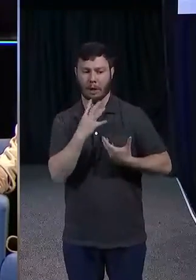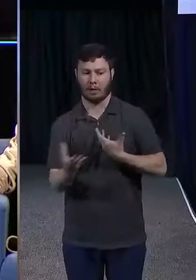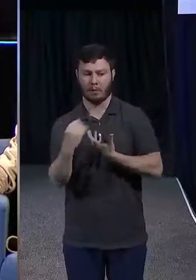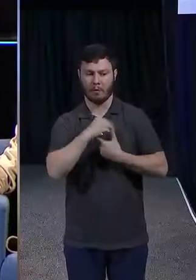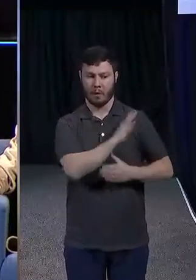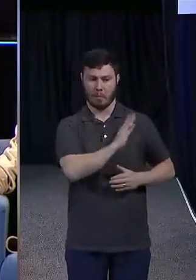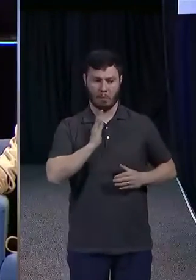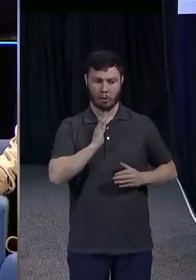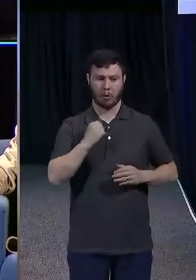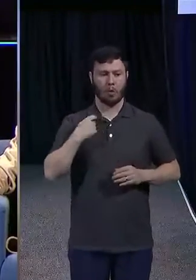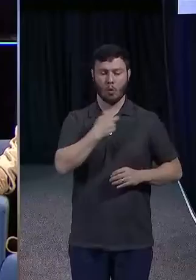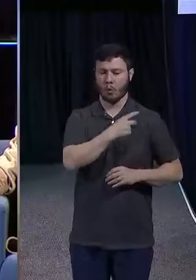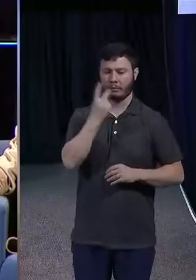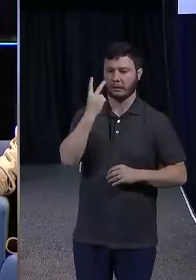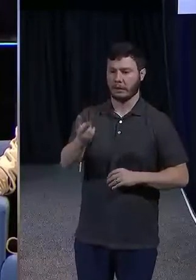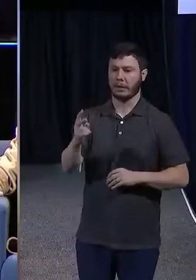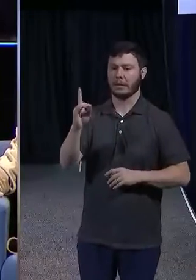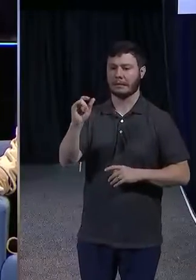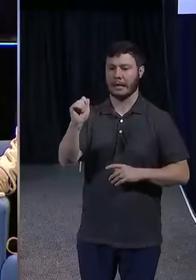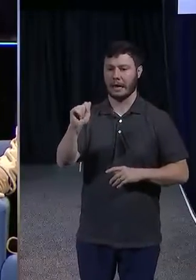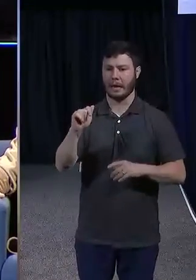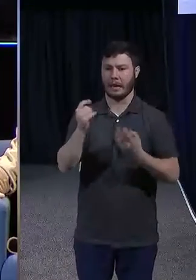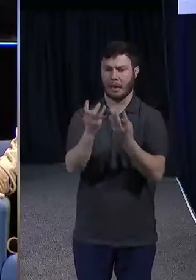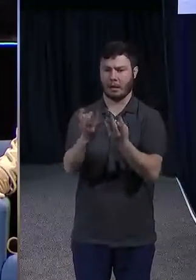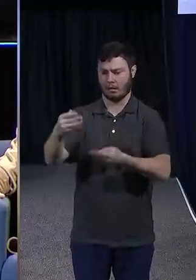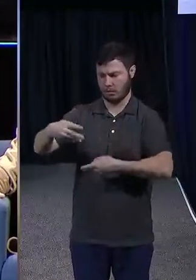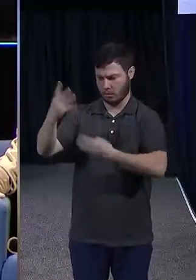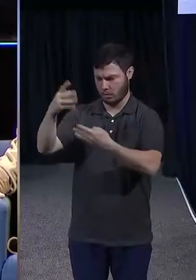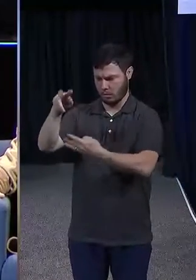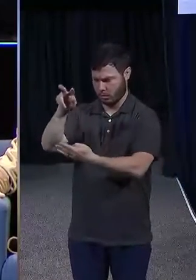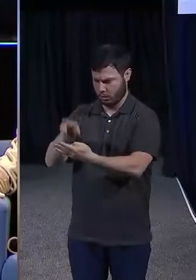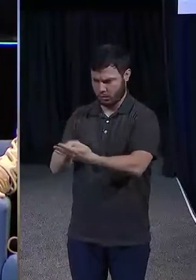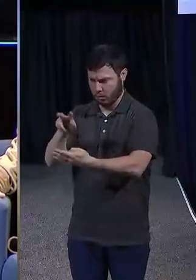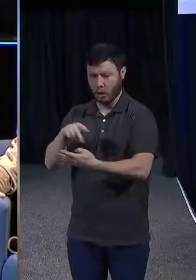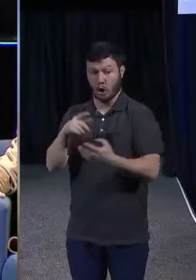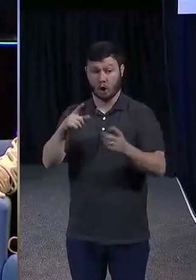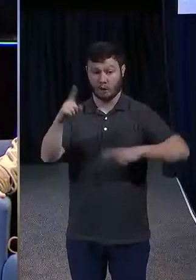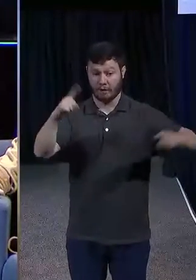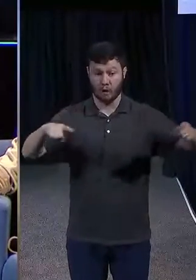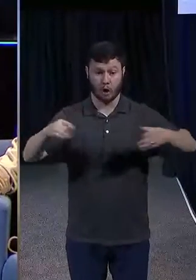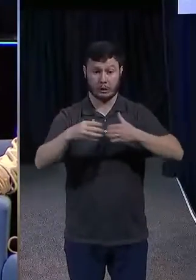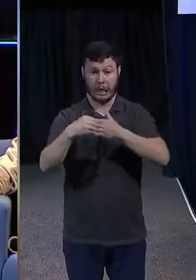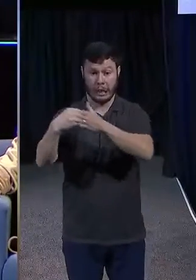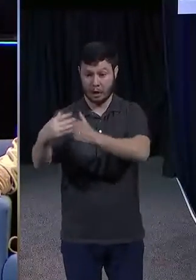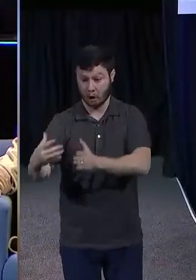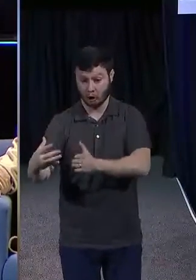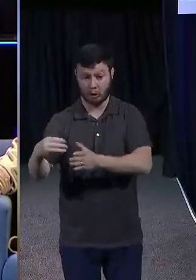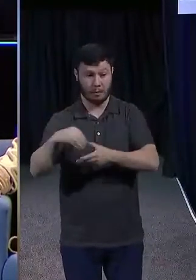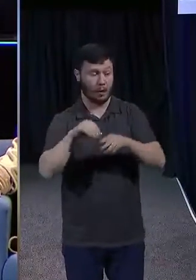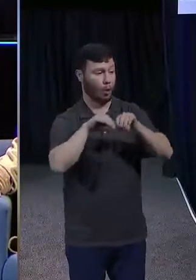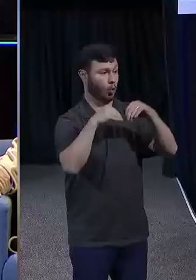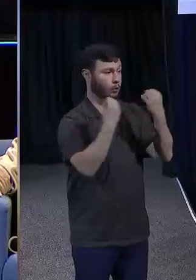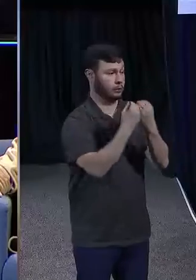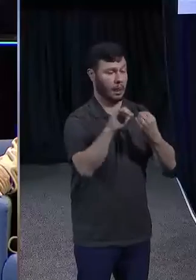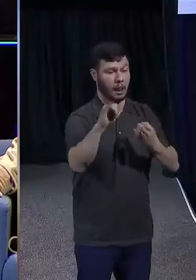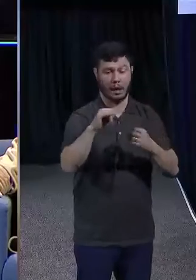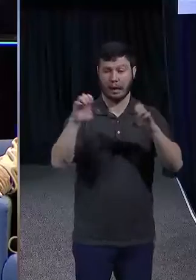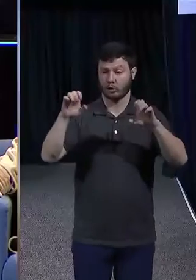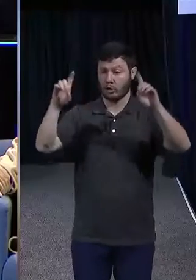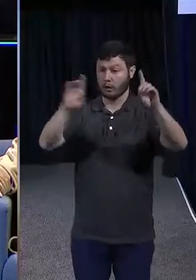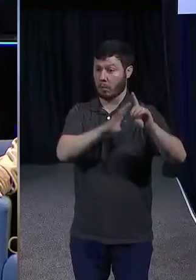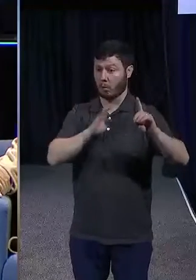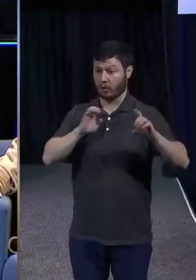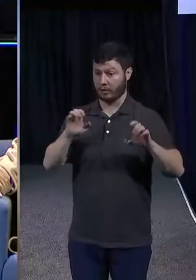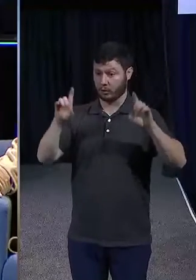We see a lot of data that tells us that diverse leadership in organizations such as educational